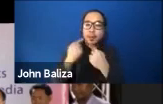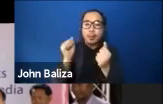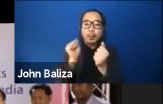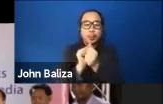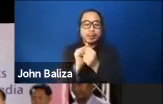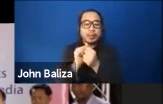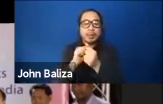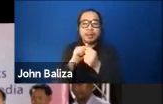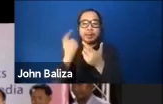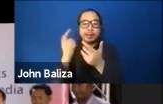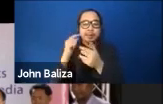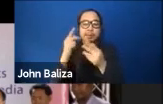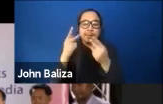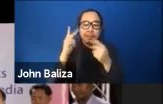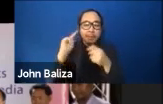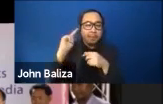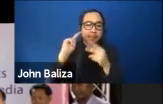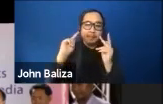and government,